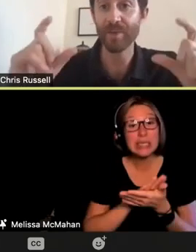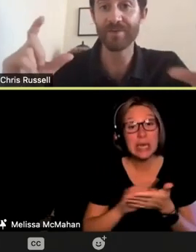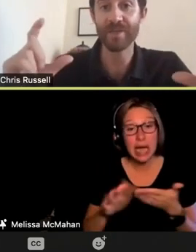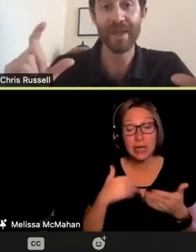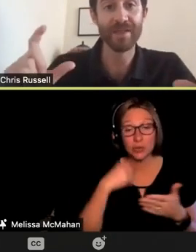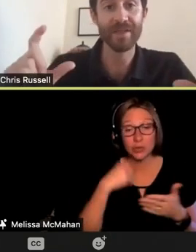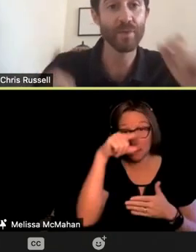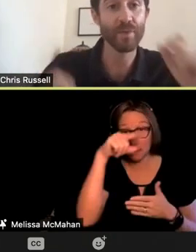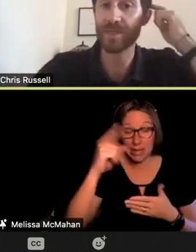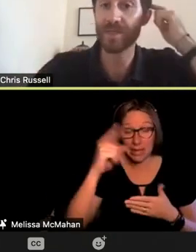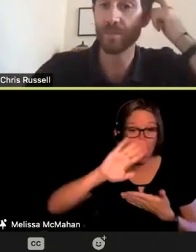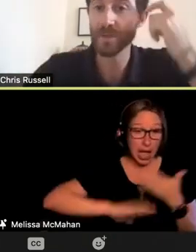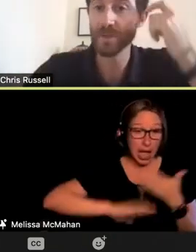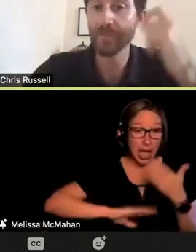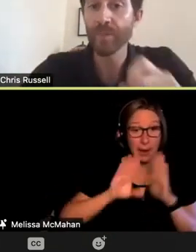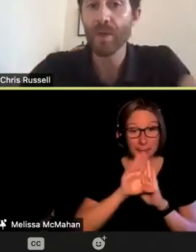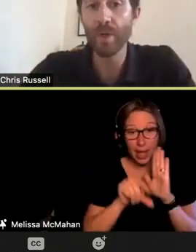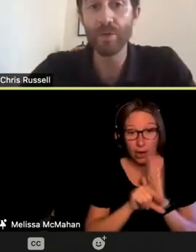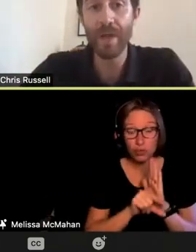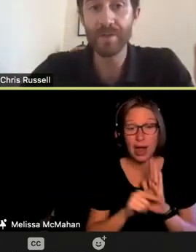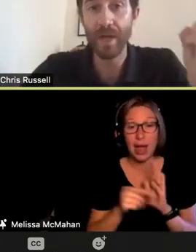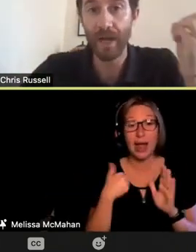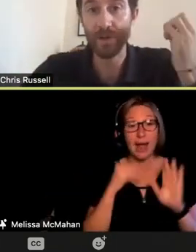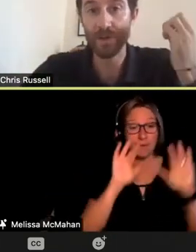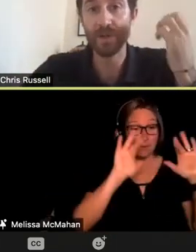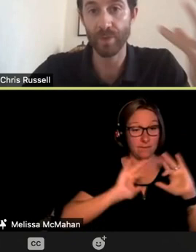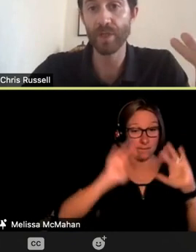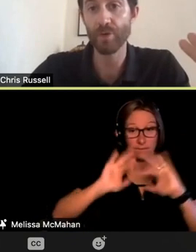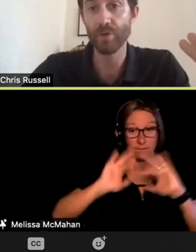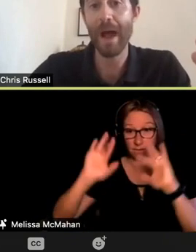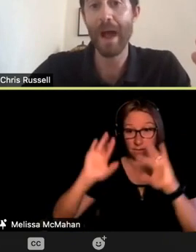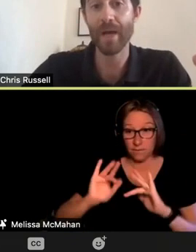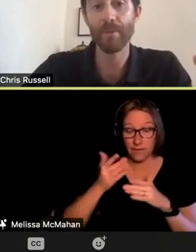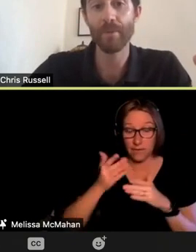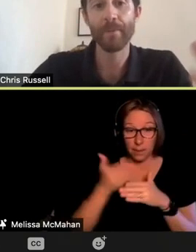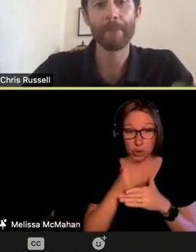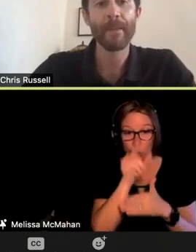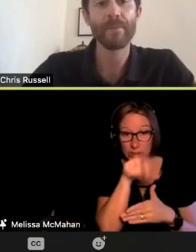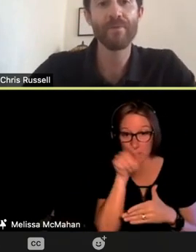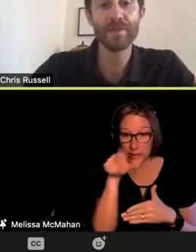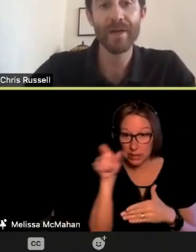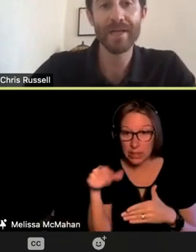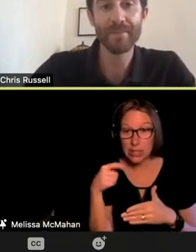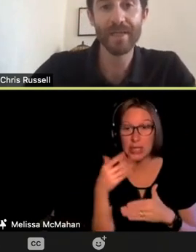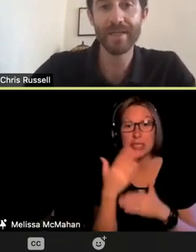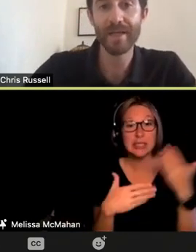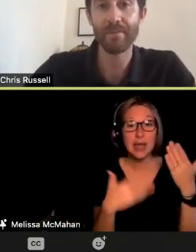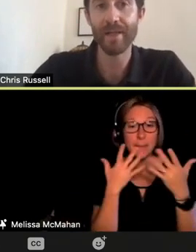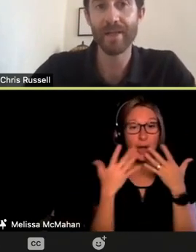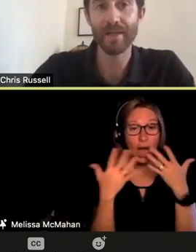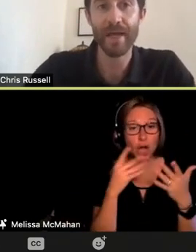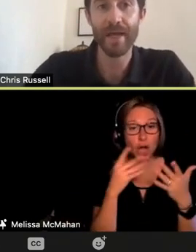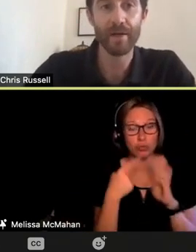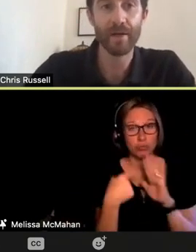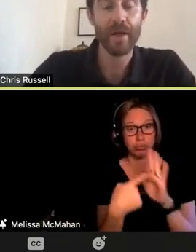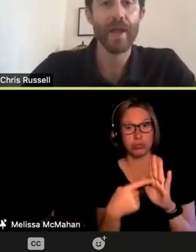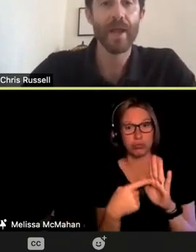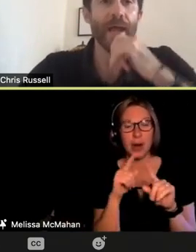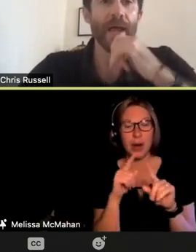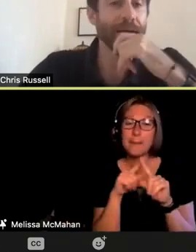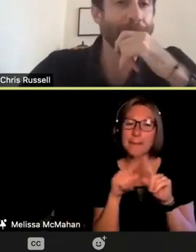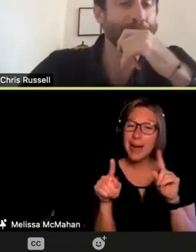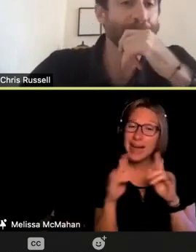background. It's nice that we have spacing between symbols. We do have some colors that really do pop out, but we've also got some things that kind of blend